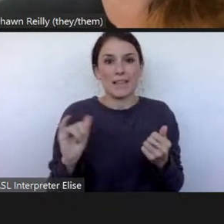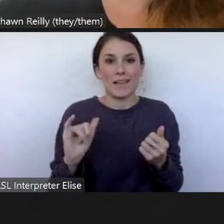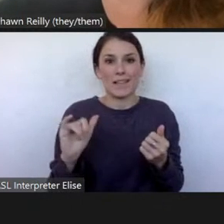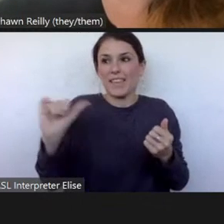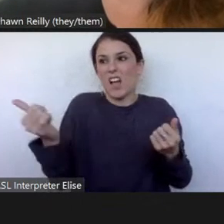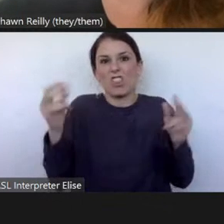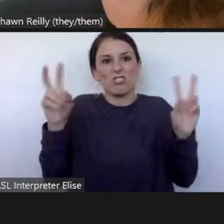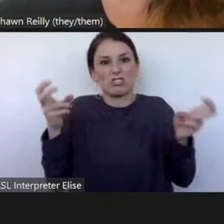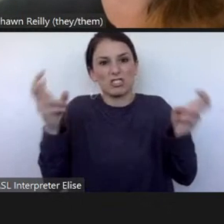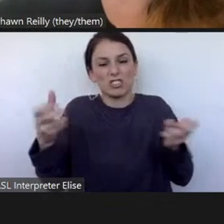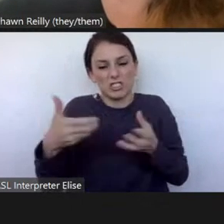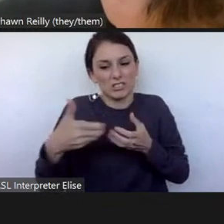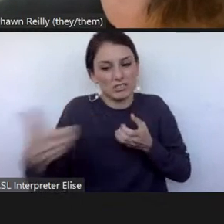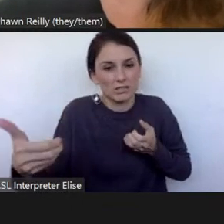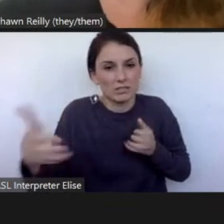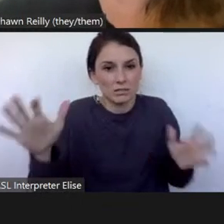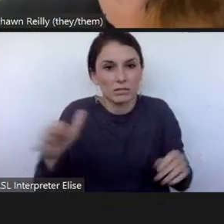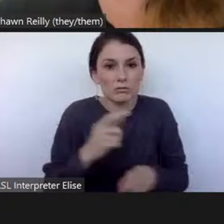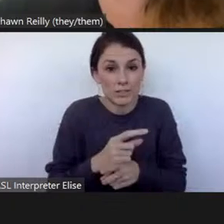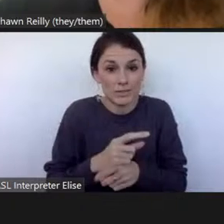others, right?